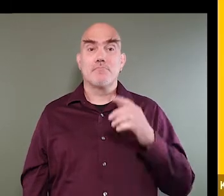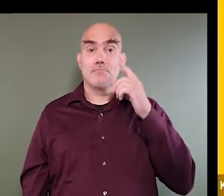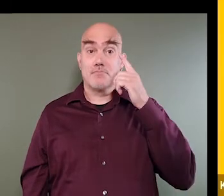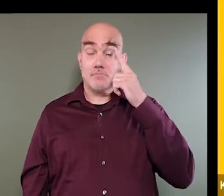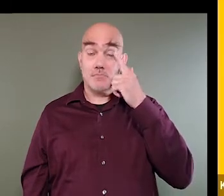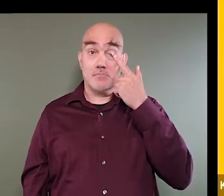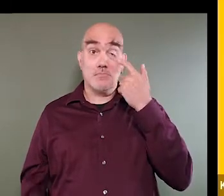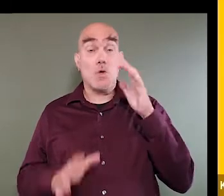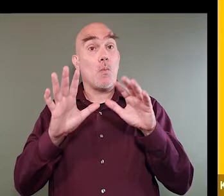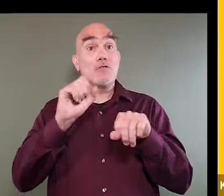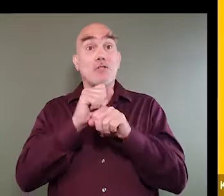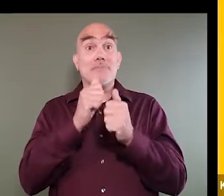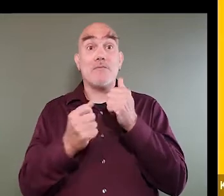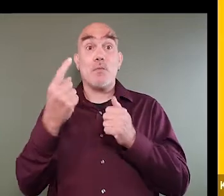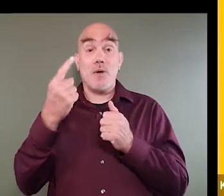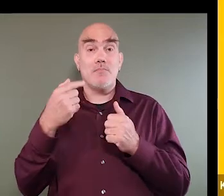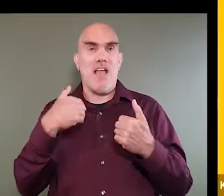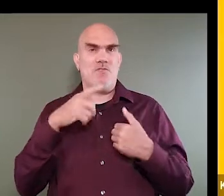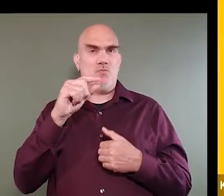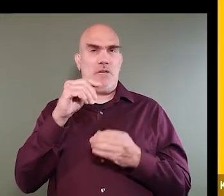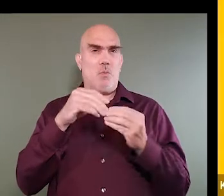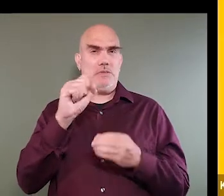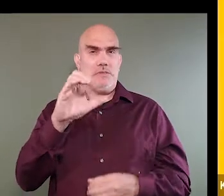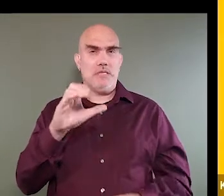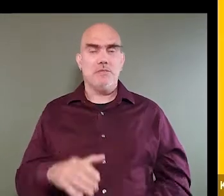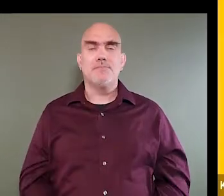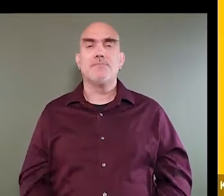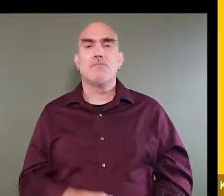Great job, everybody. We got 20 more seconds.